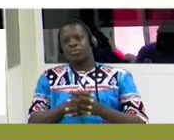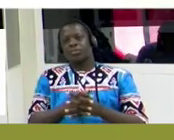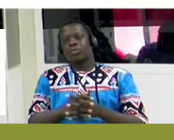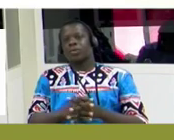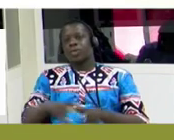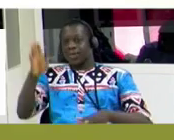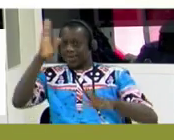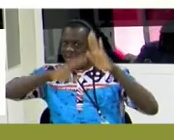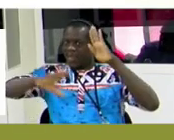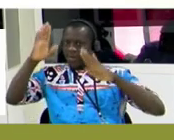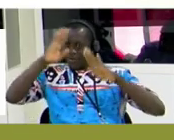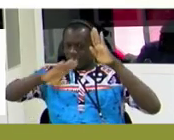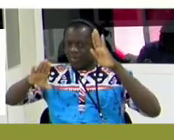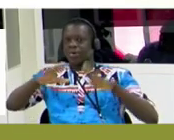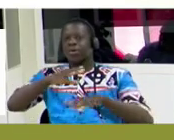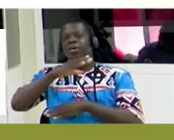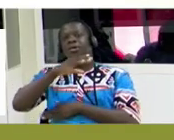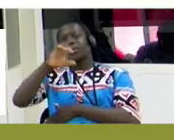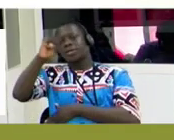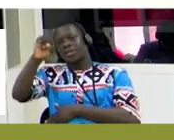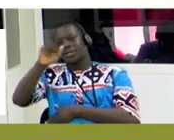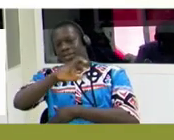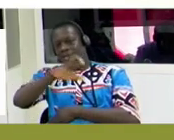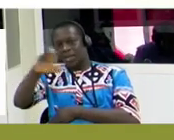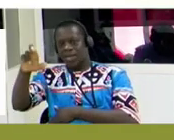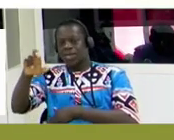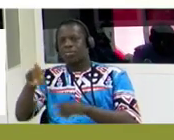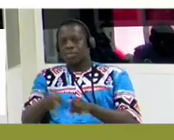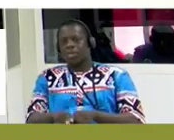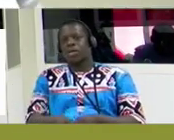Jerejef Sarr. Thank you, sir.